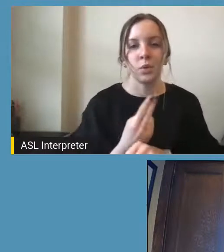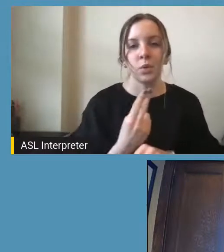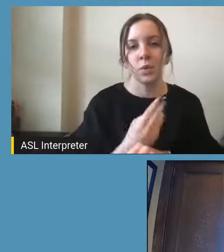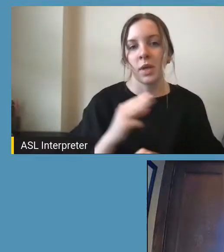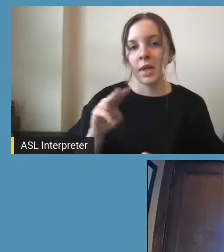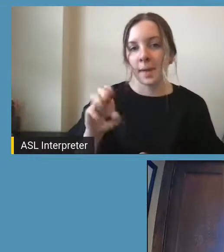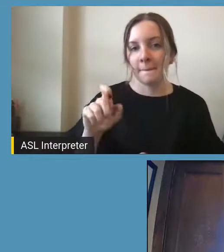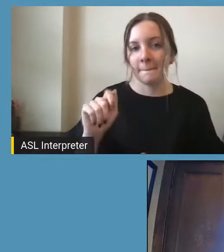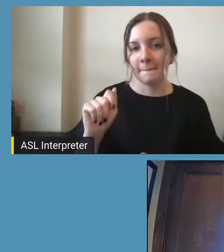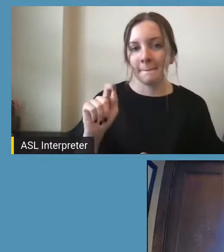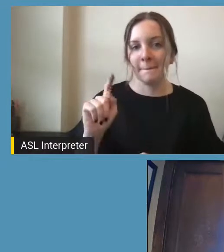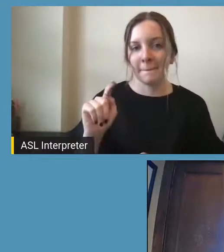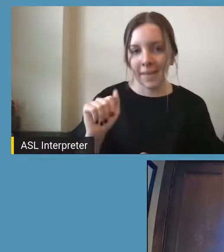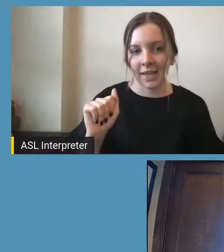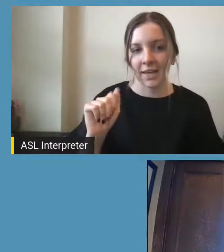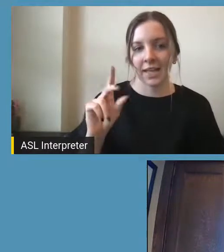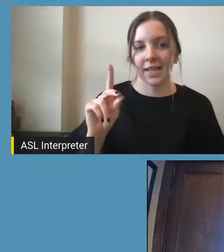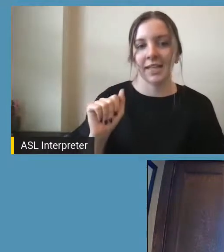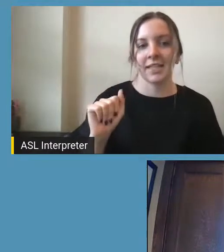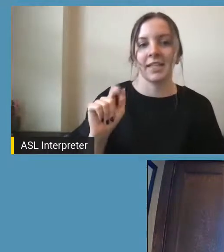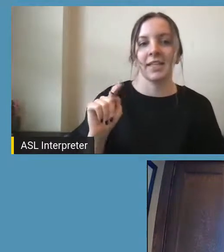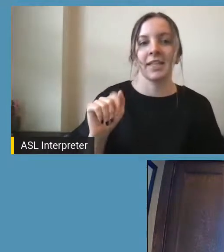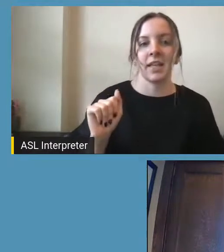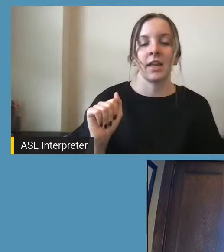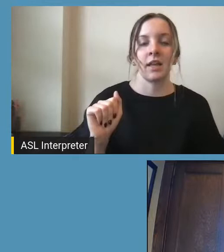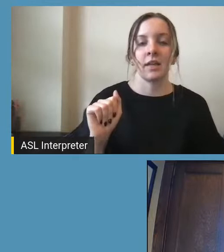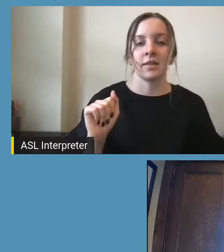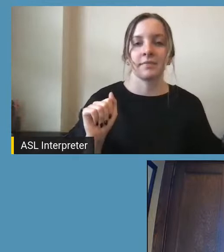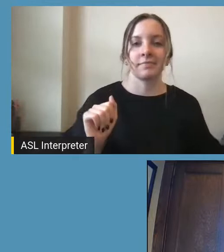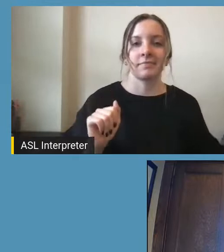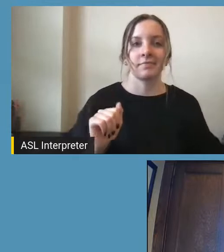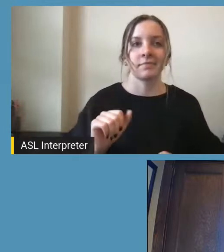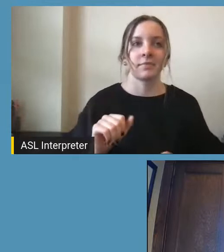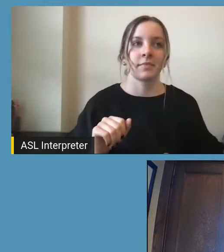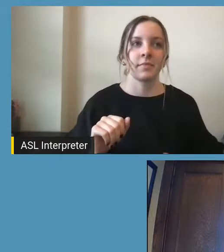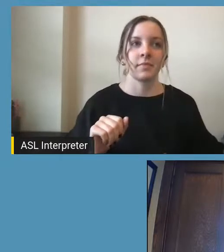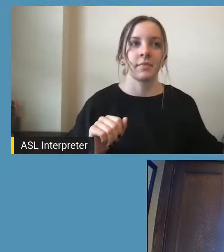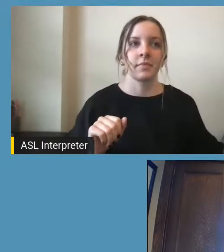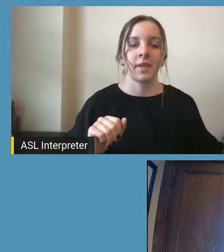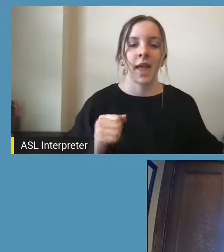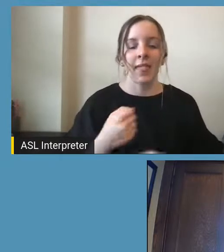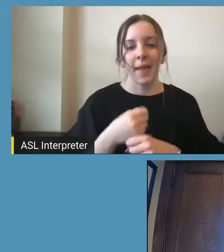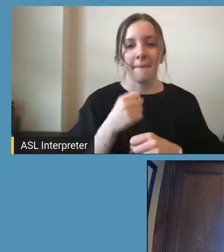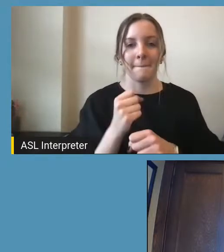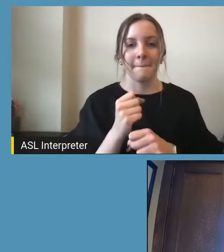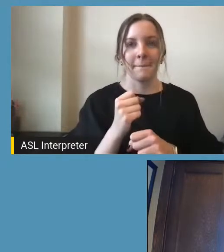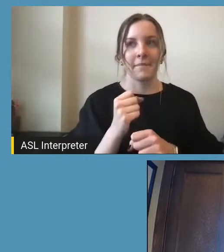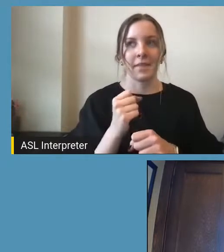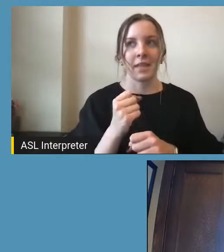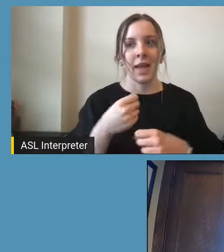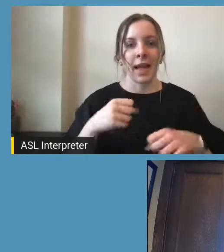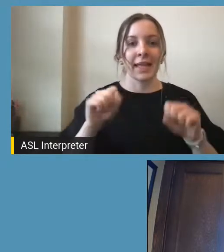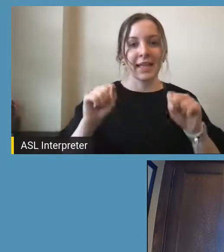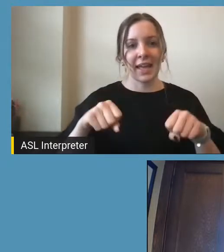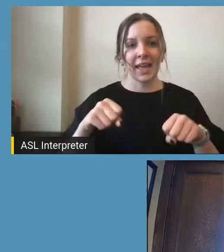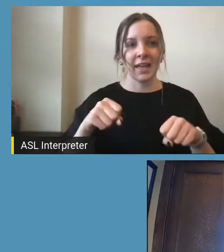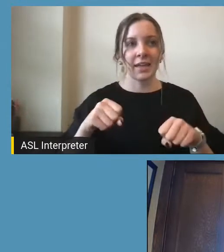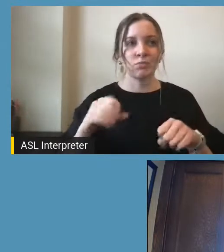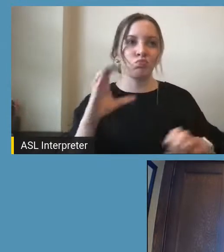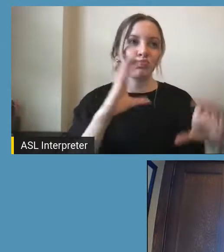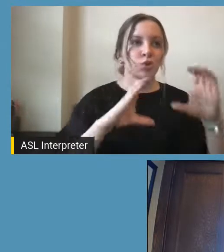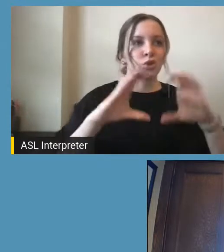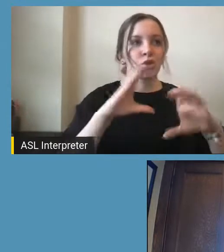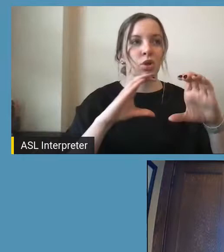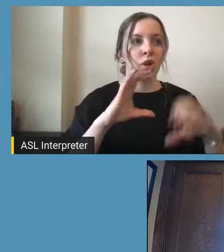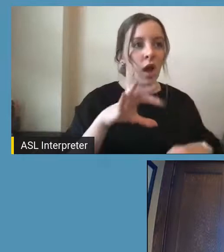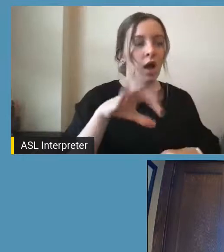scan now, is that it becomes searchable in that way. So that's the great advantage of metadata. I mean, you could